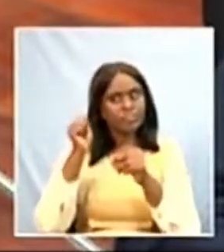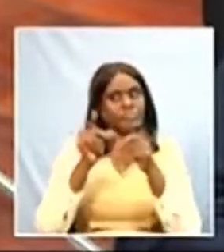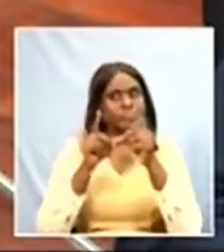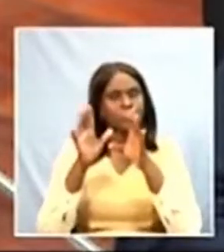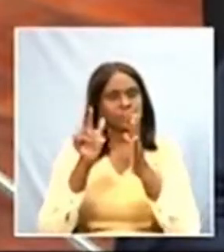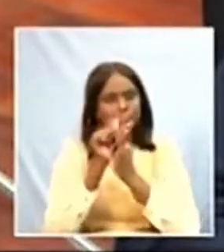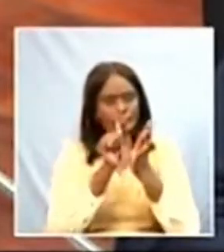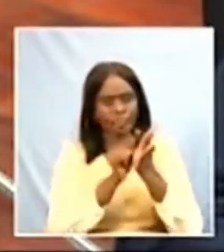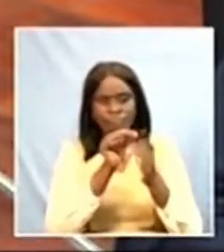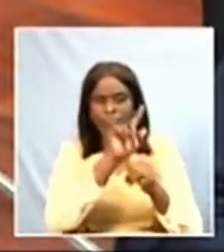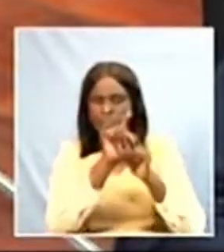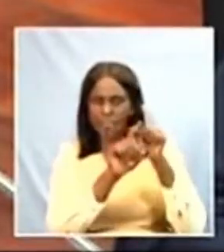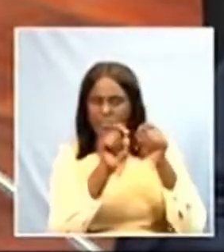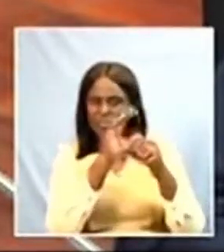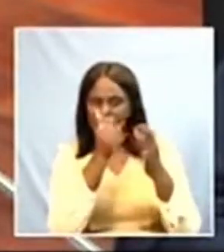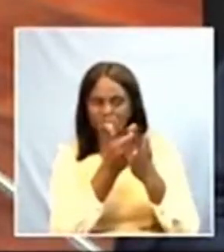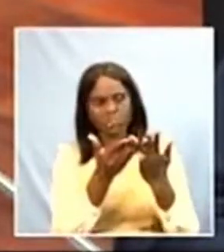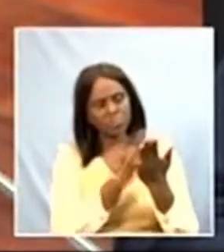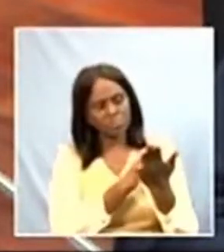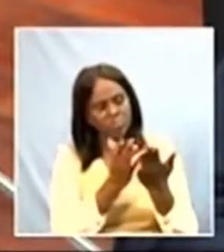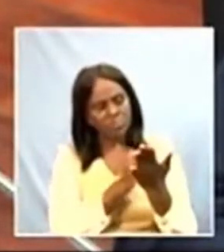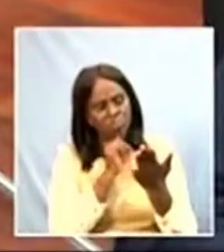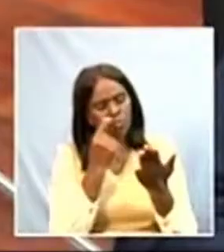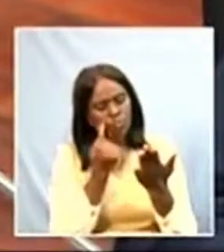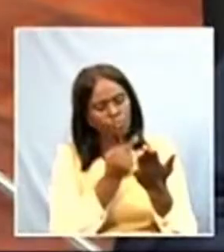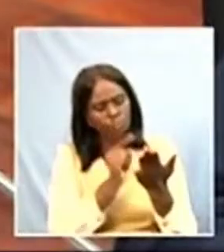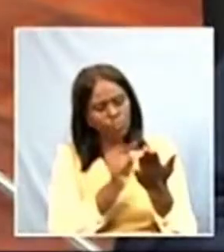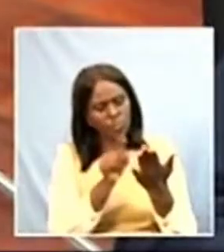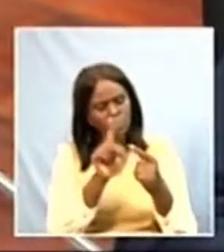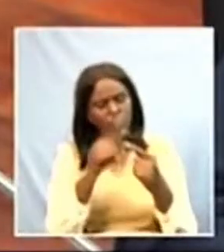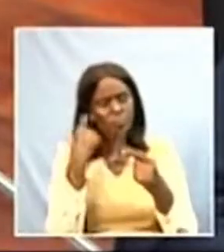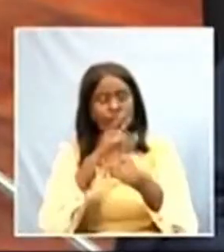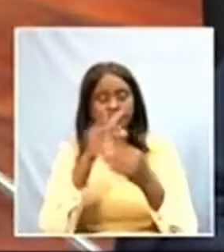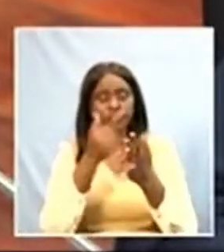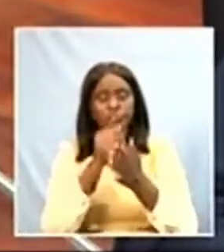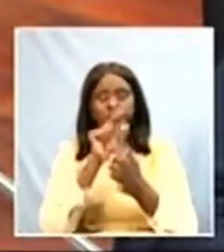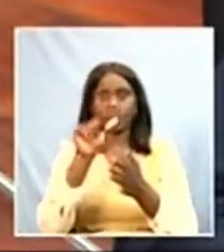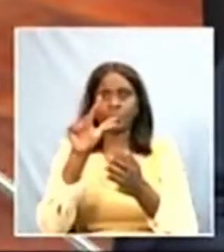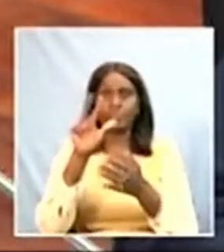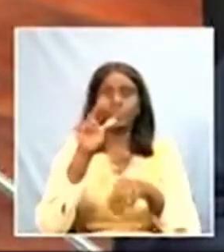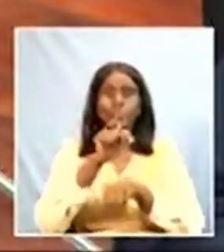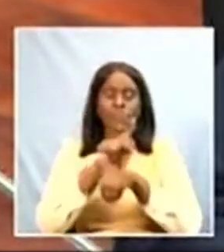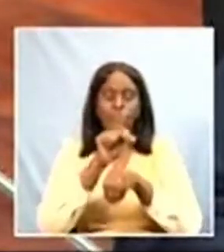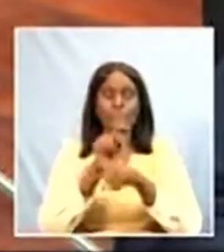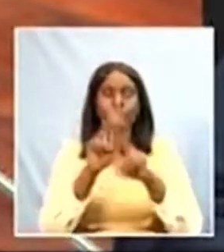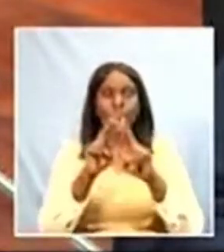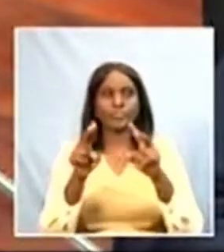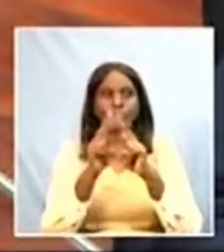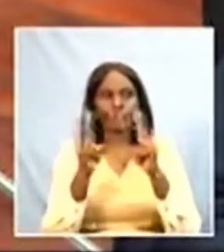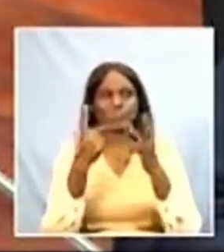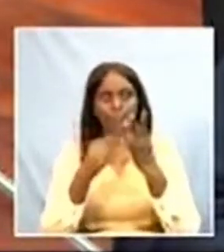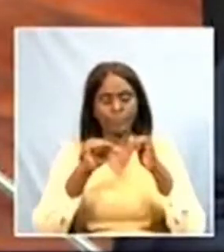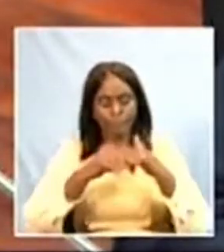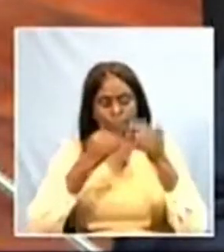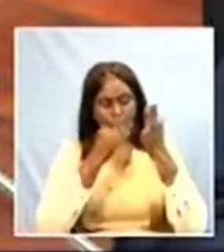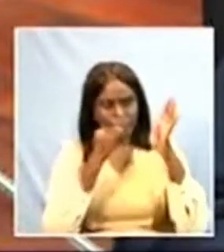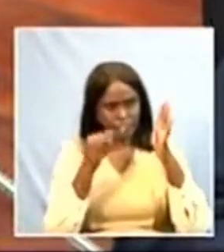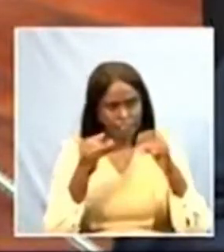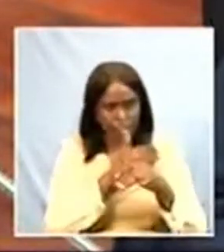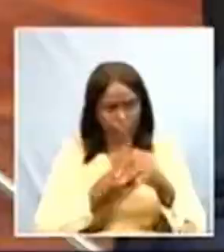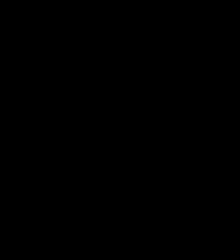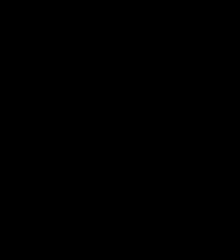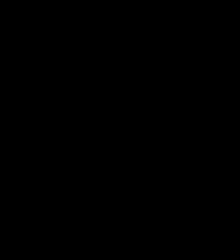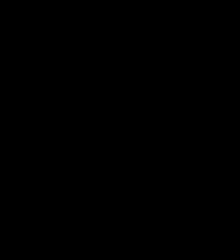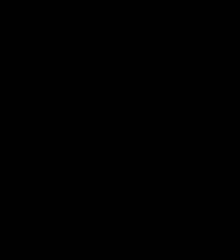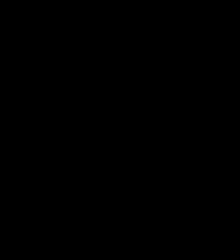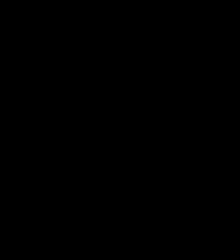to interrogate the entire contract, not only this one, but for all the 23 projects, Chair, so that we identify serious